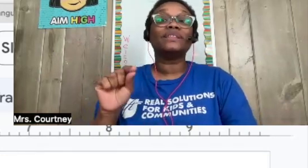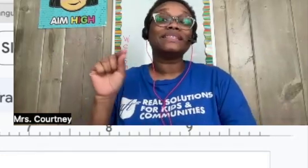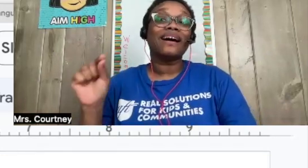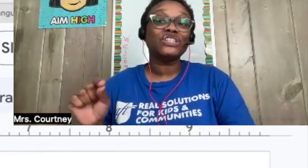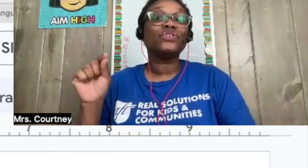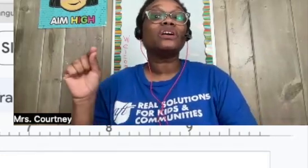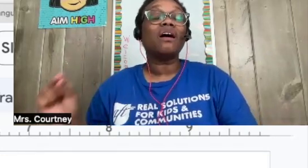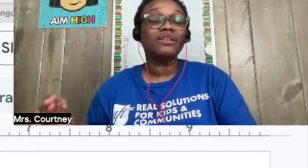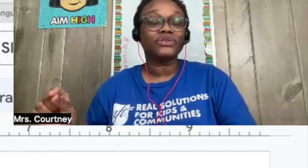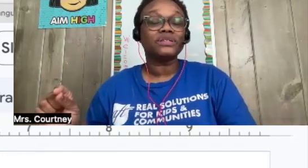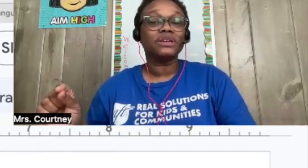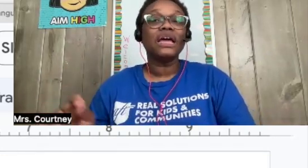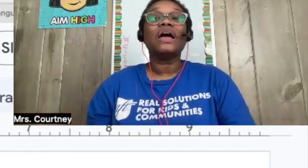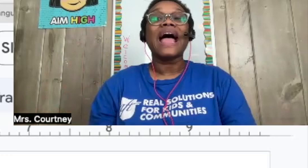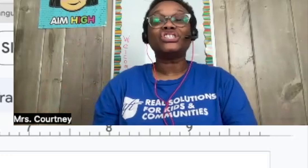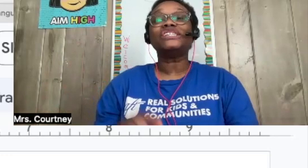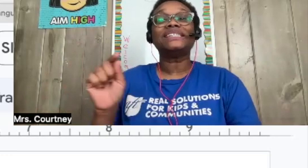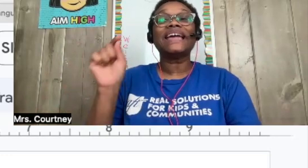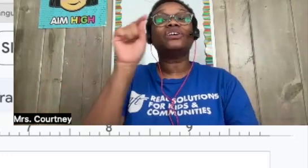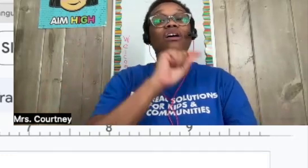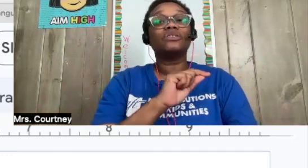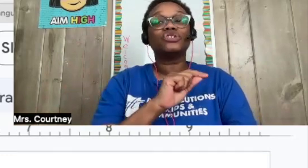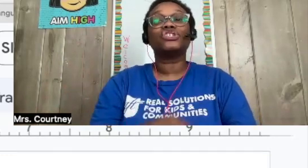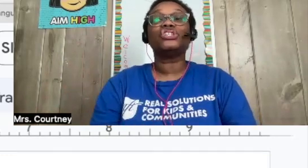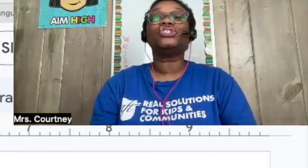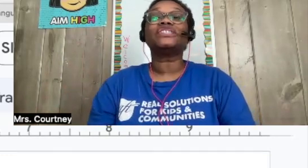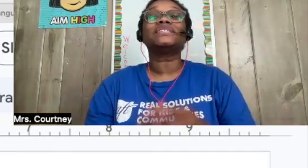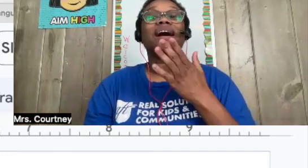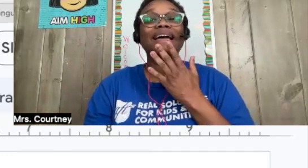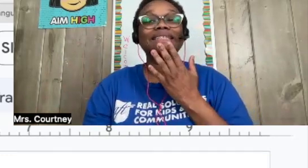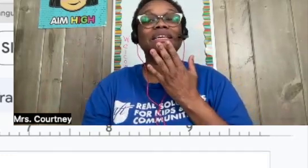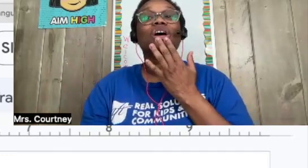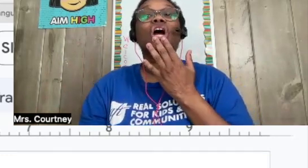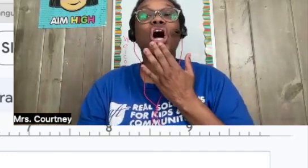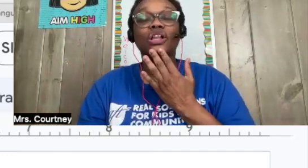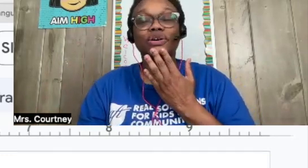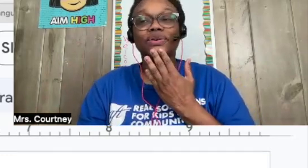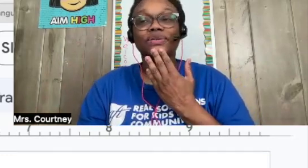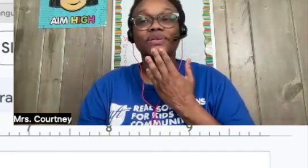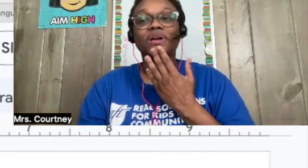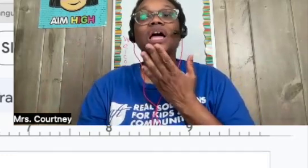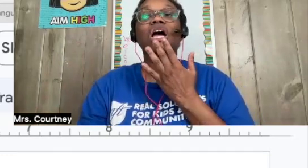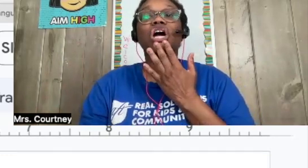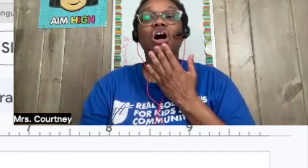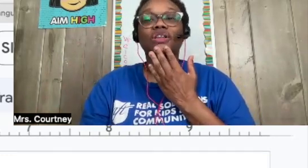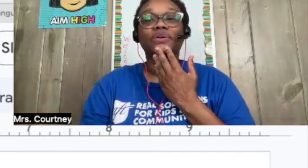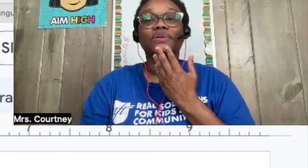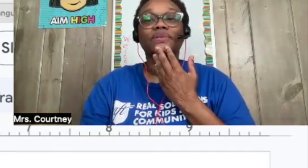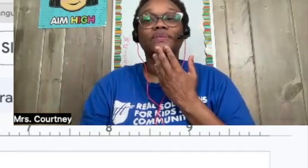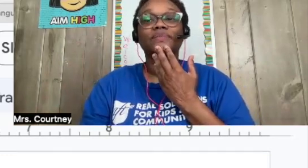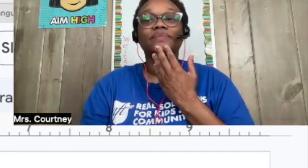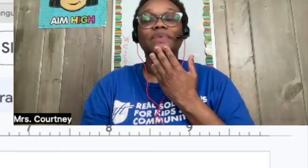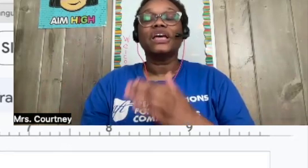and doing the signs for the colors, as she is saying the colors, she just signs color,